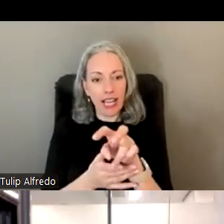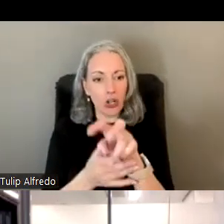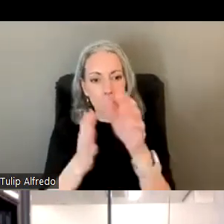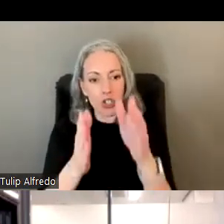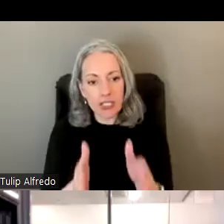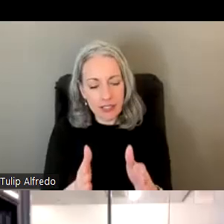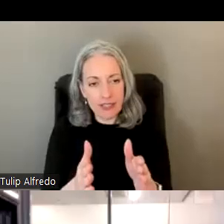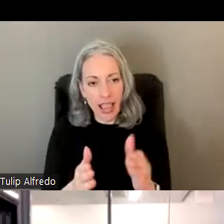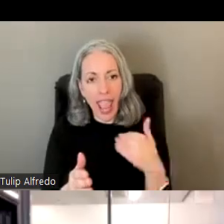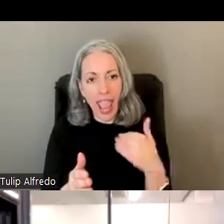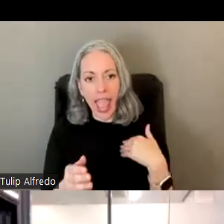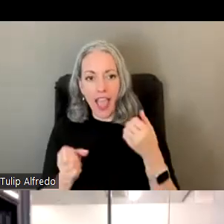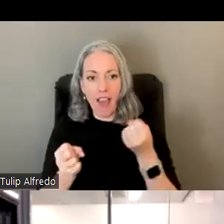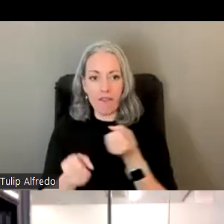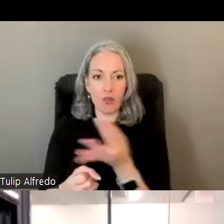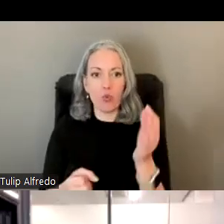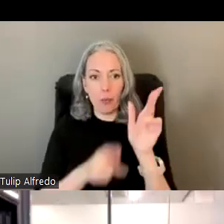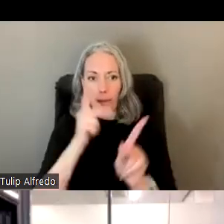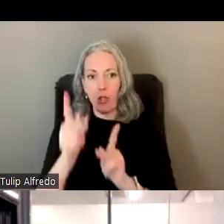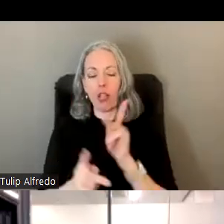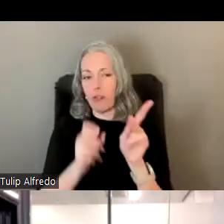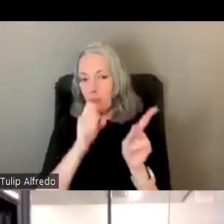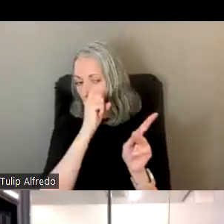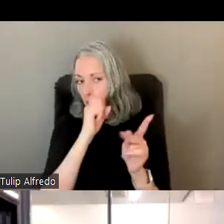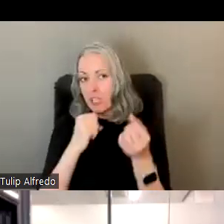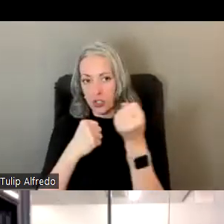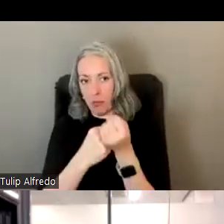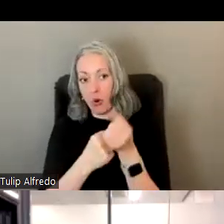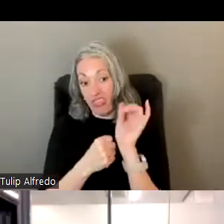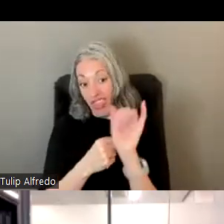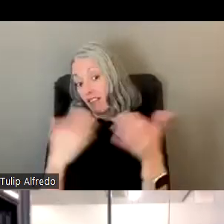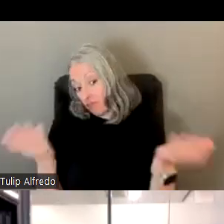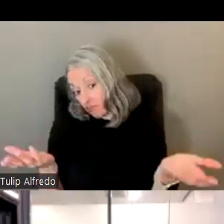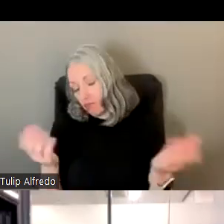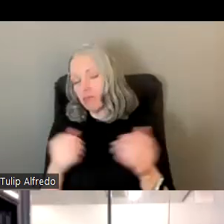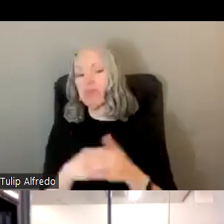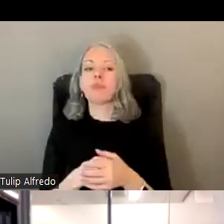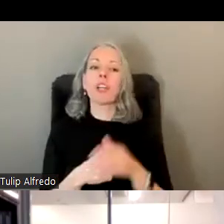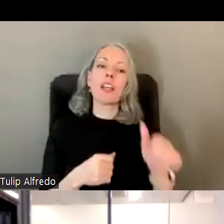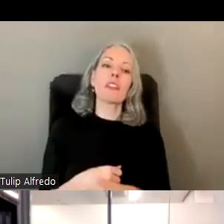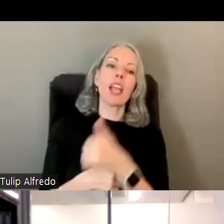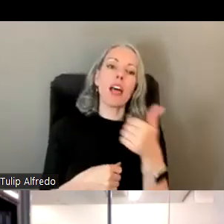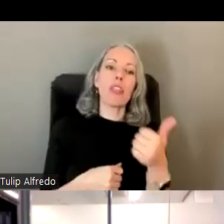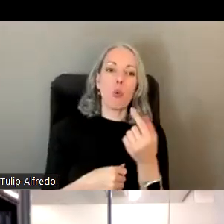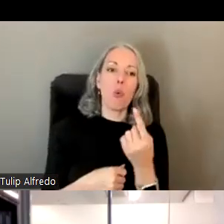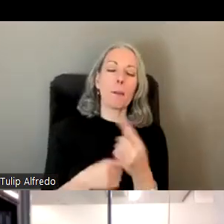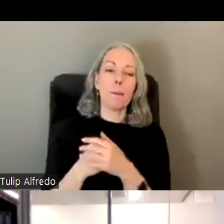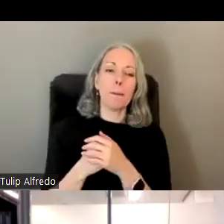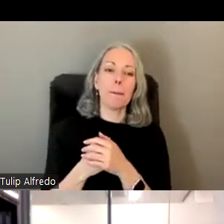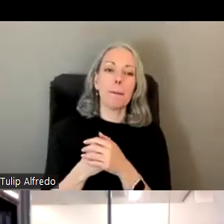Have several people speaking of in support of that. The other one is